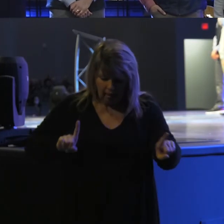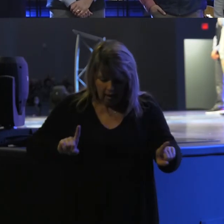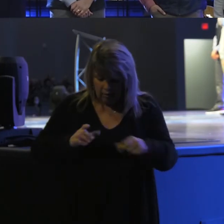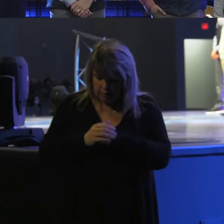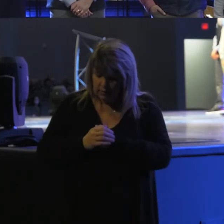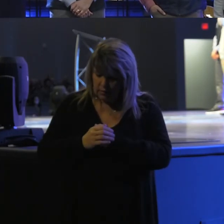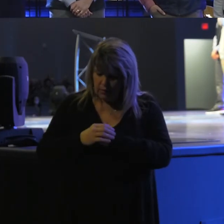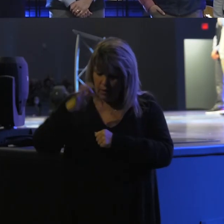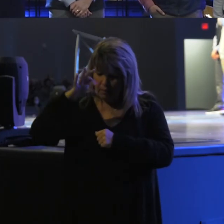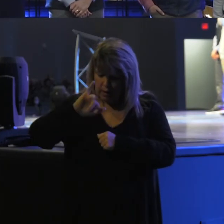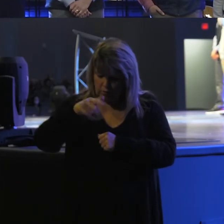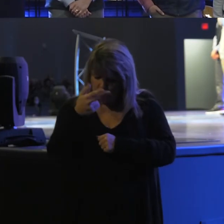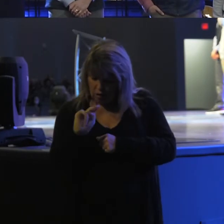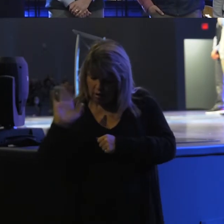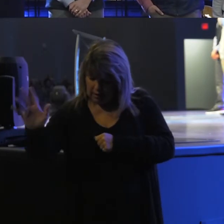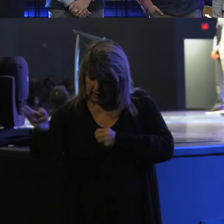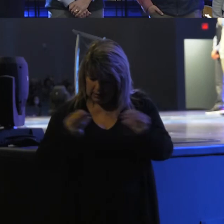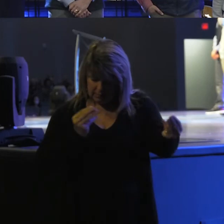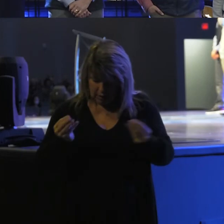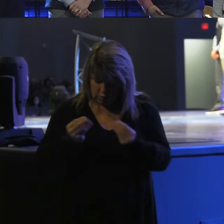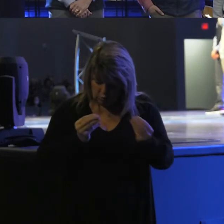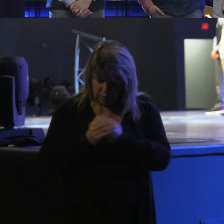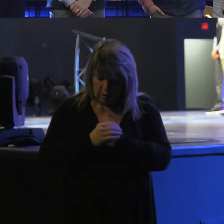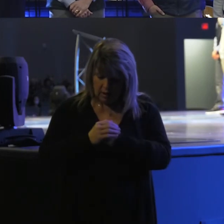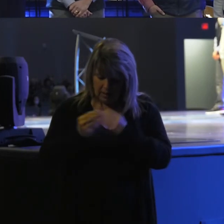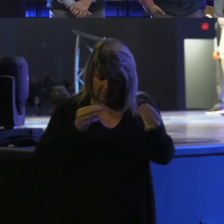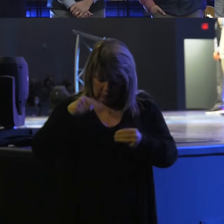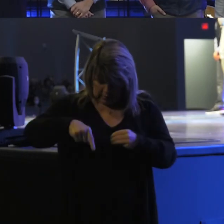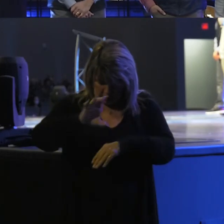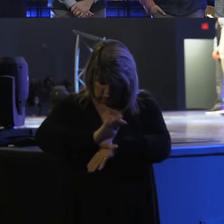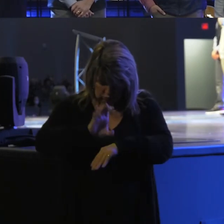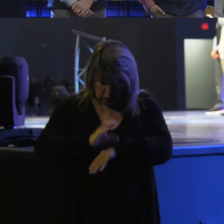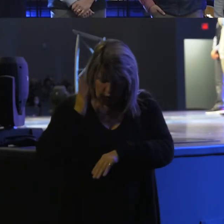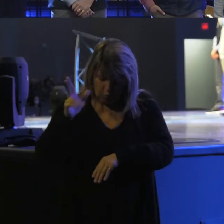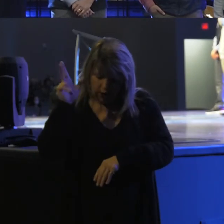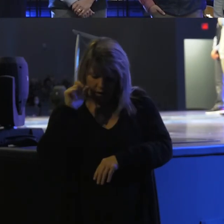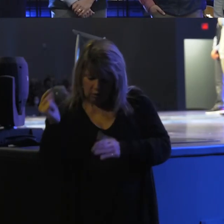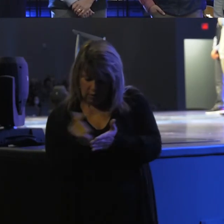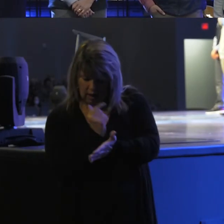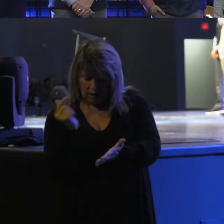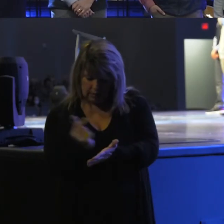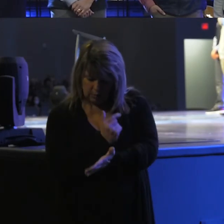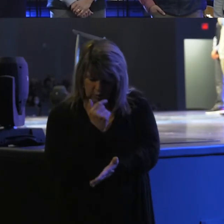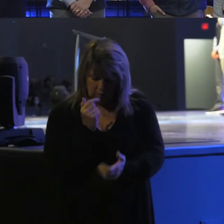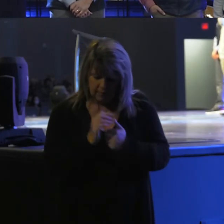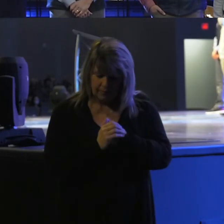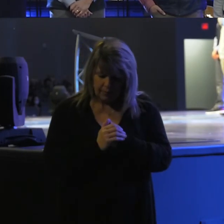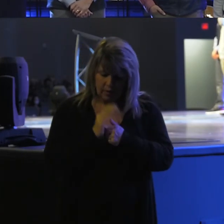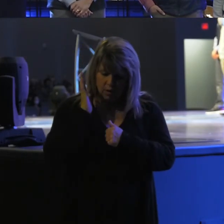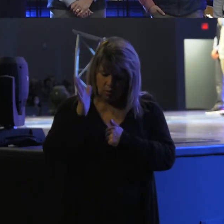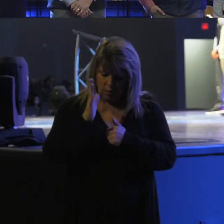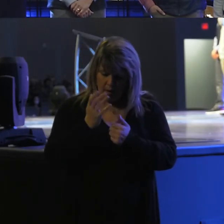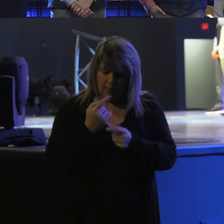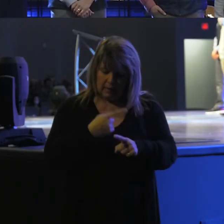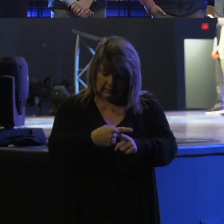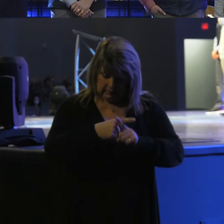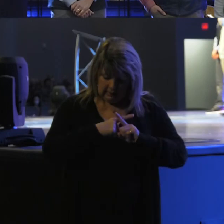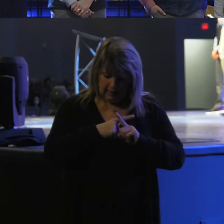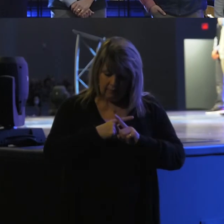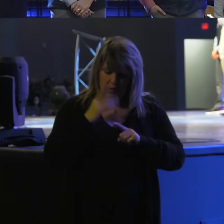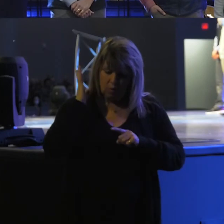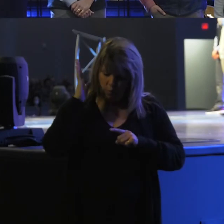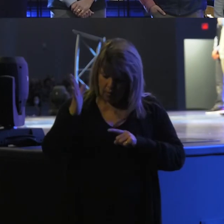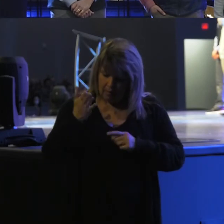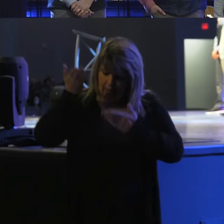Pastor John and Addie's ministry and through the ministry of Church at the Mill, that they would hear the gospel, that they would be saved, that they would be there around